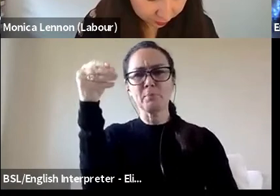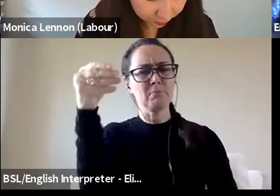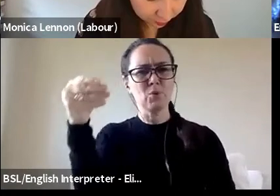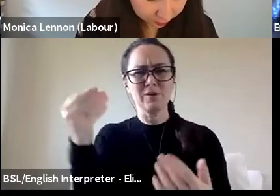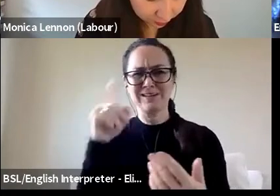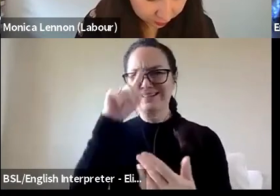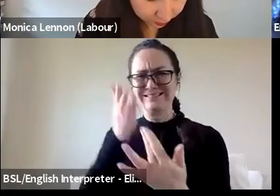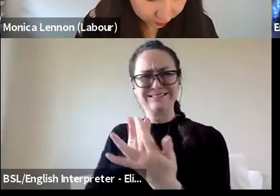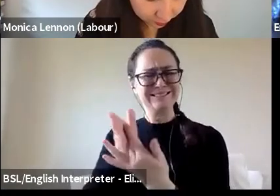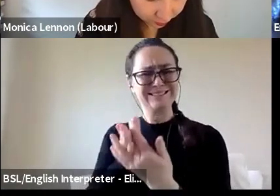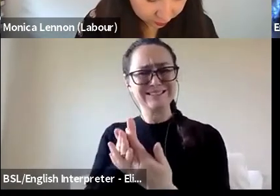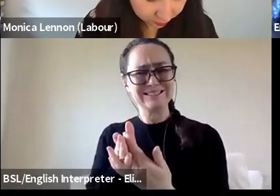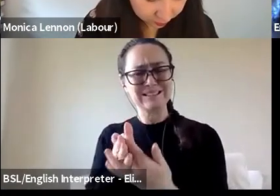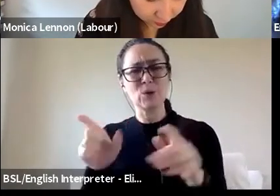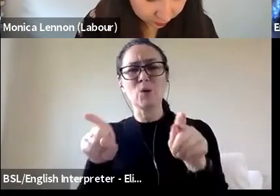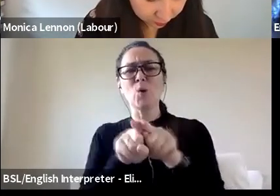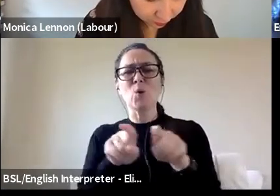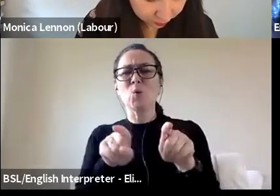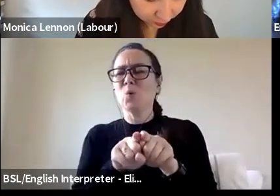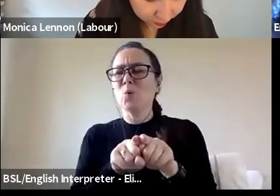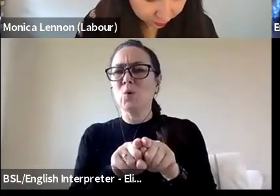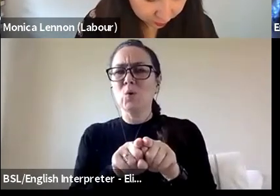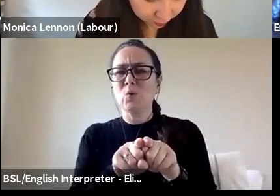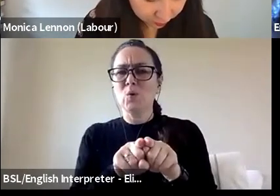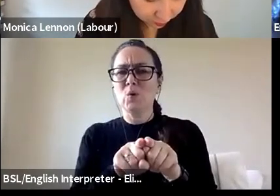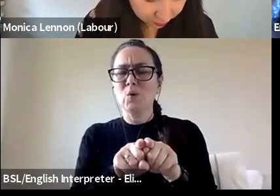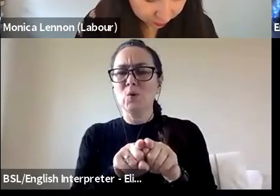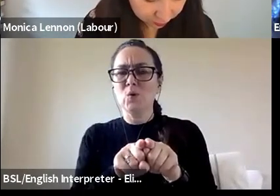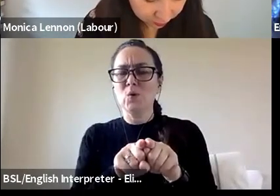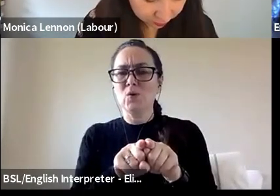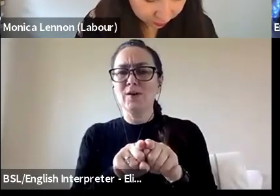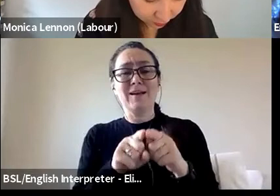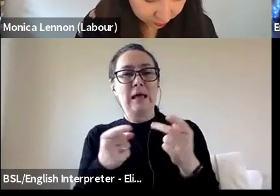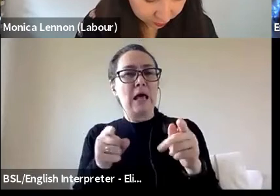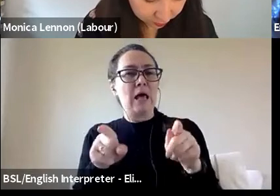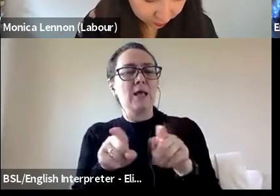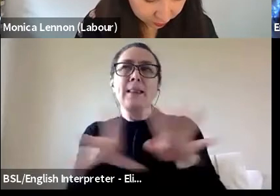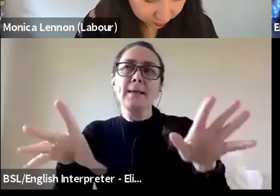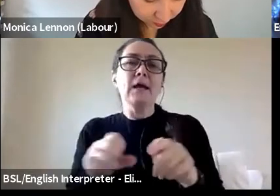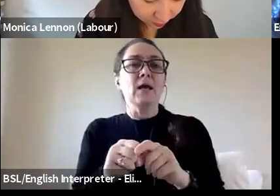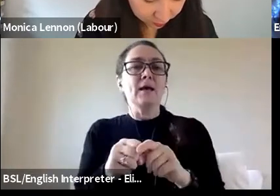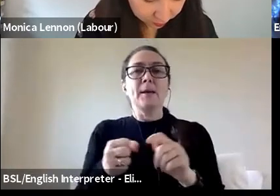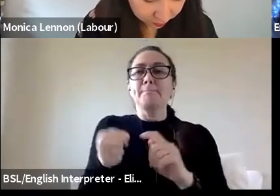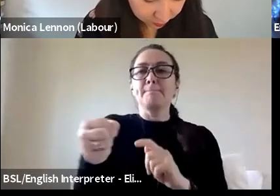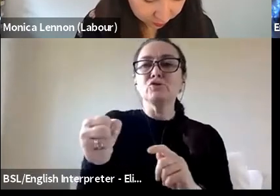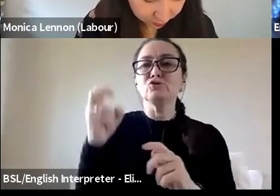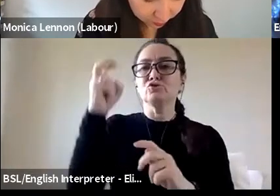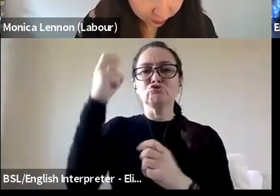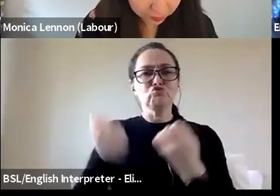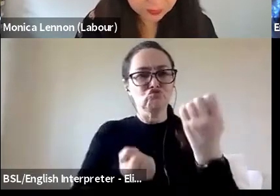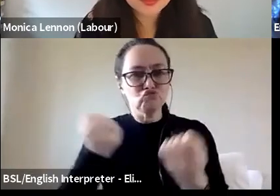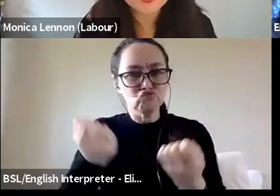of link up between different modes of public transport.